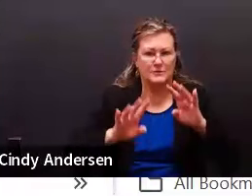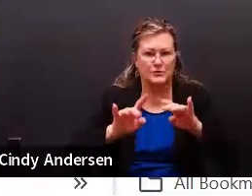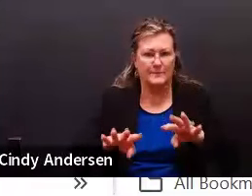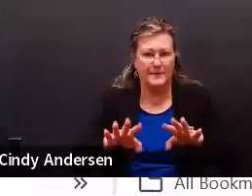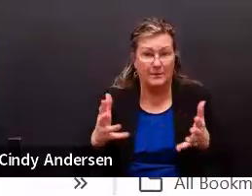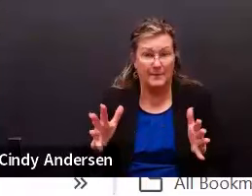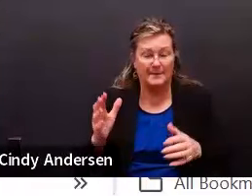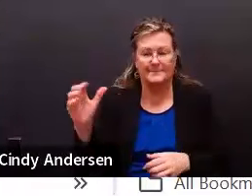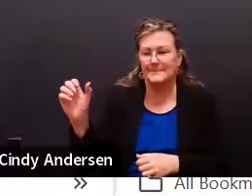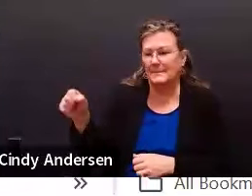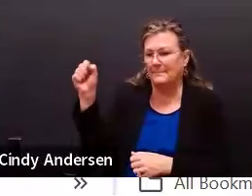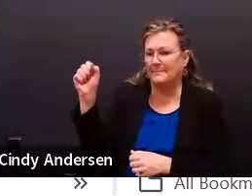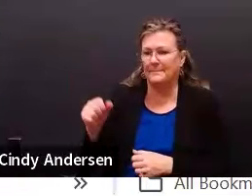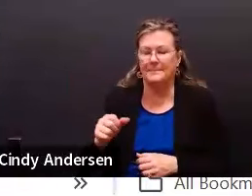Yes.